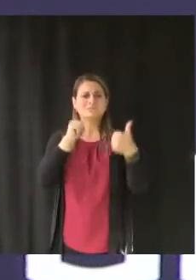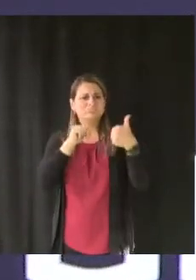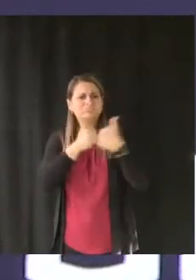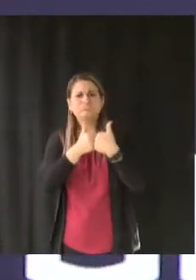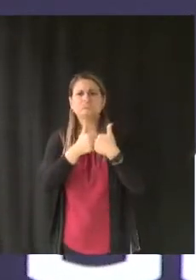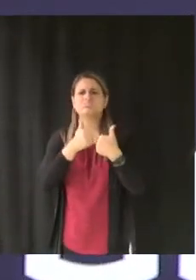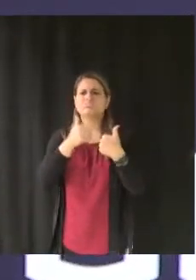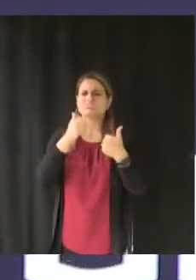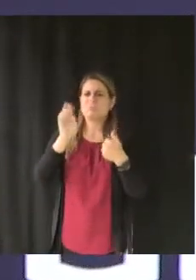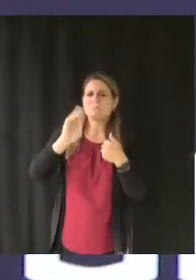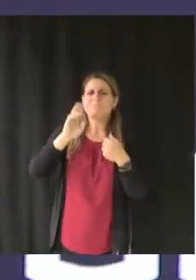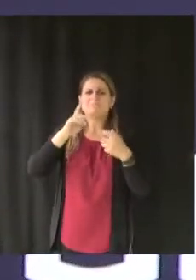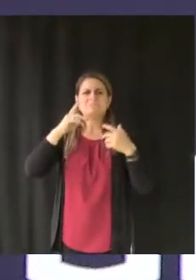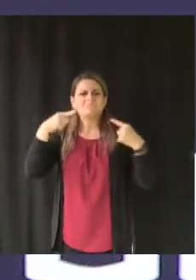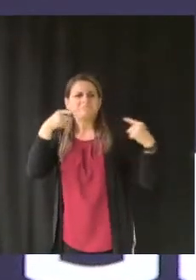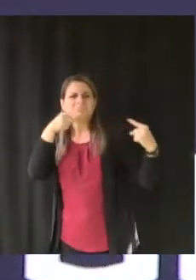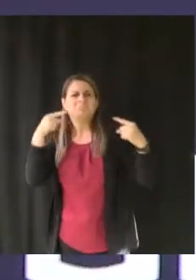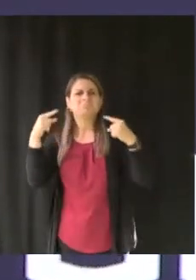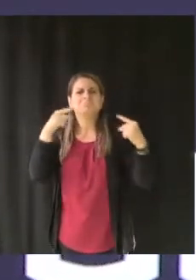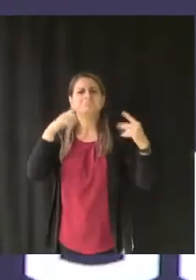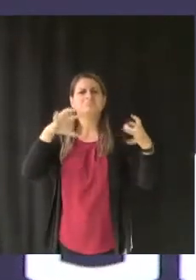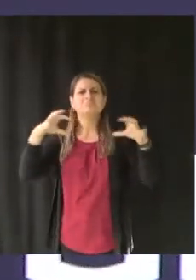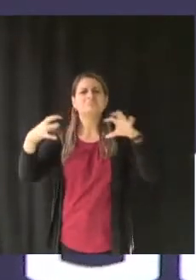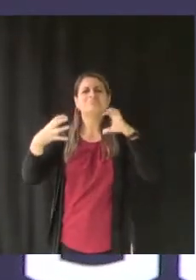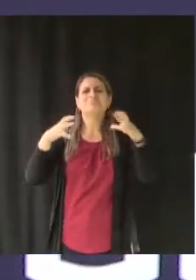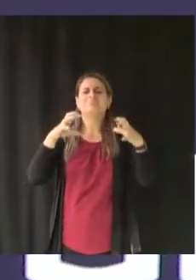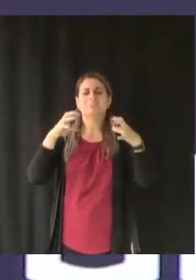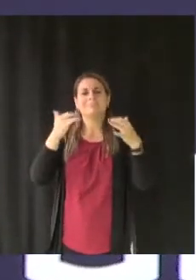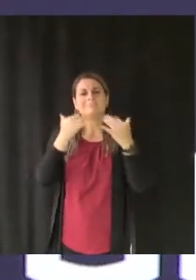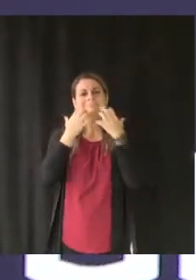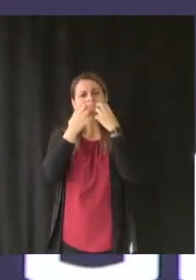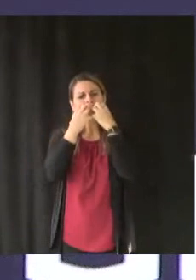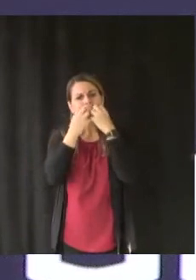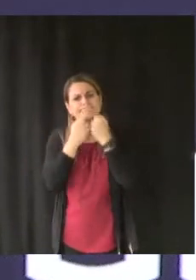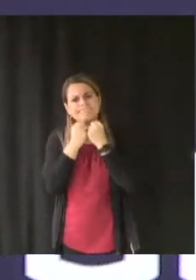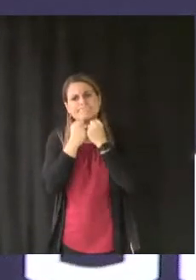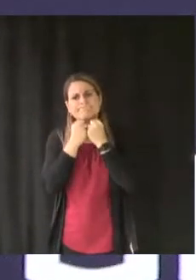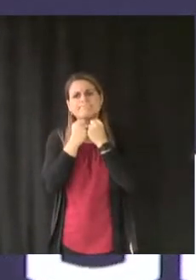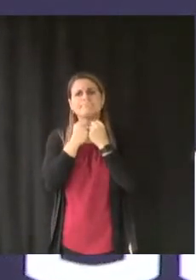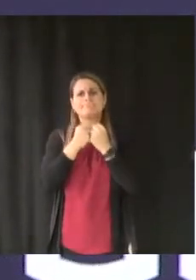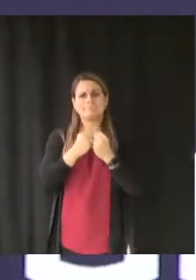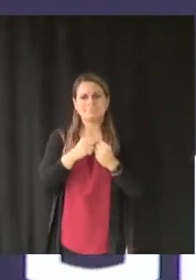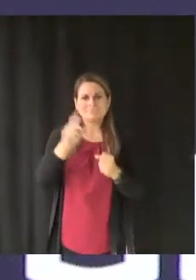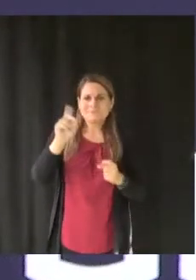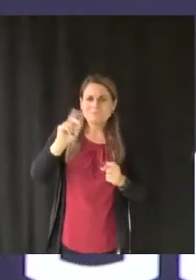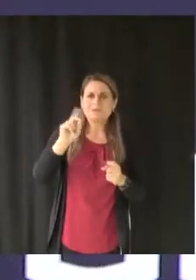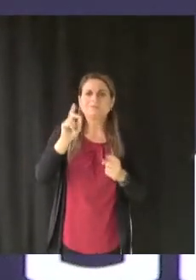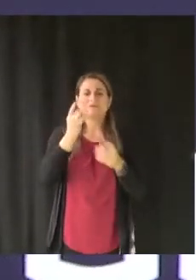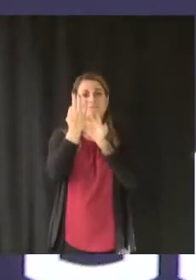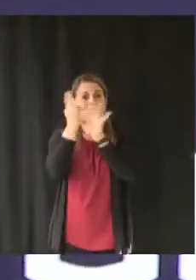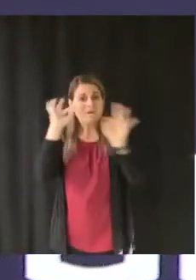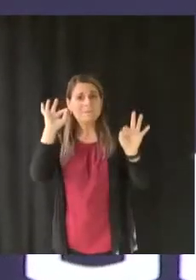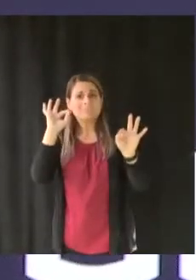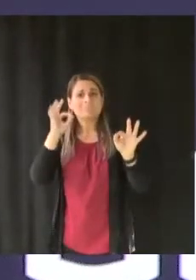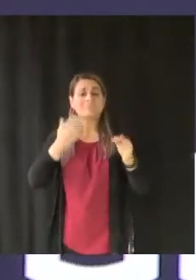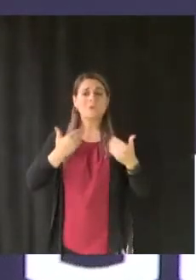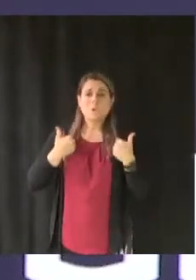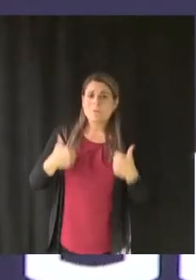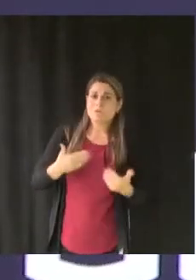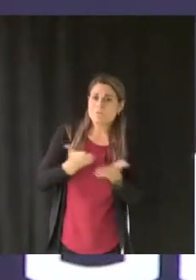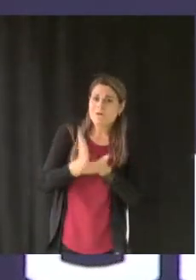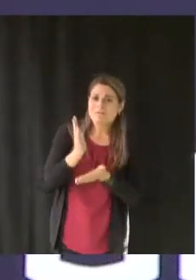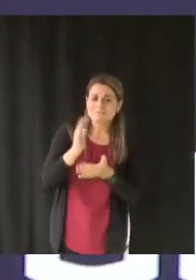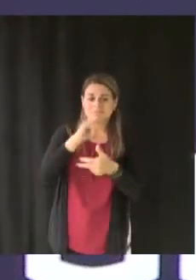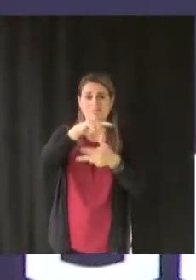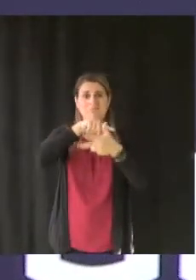preserve and advance all 3. And like all American institutions devoted to that goal, in its 25 years,